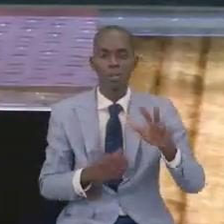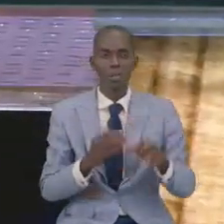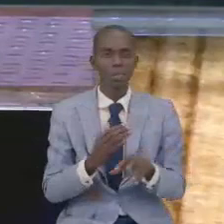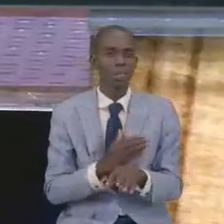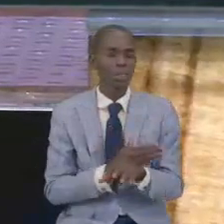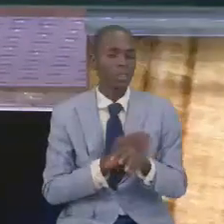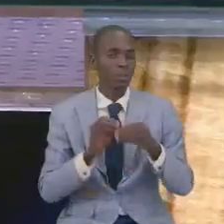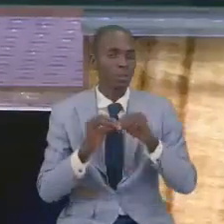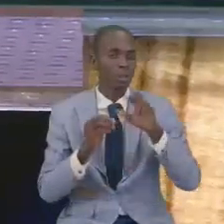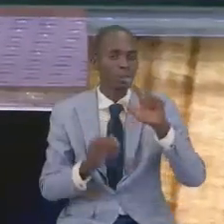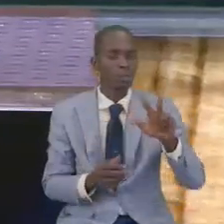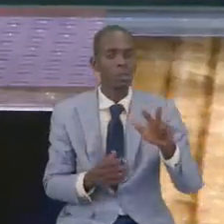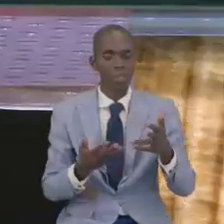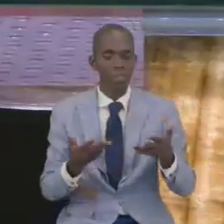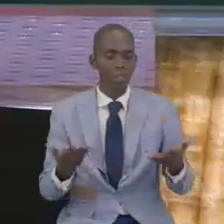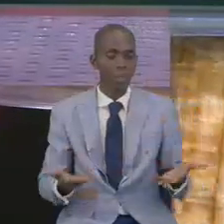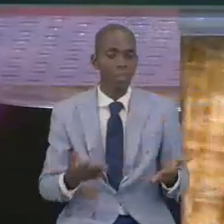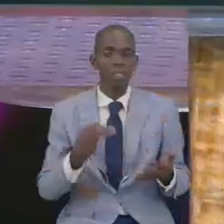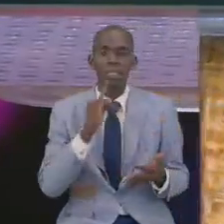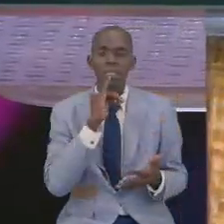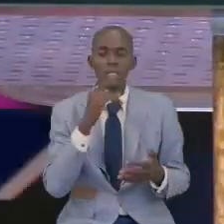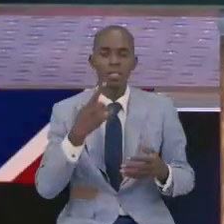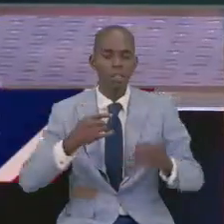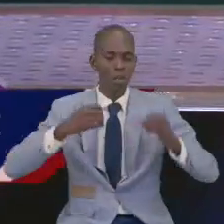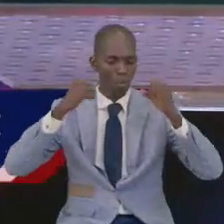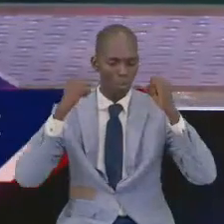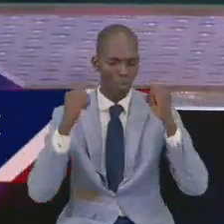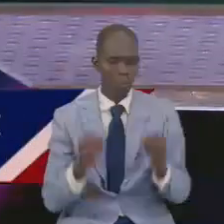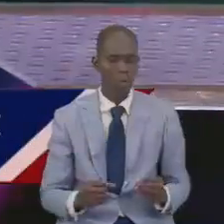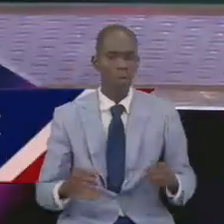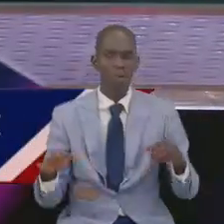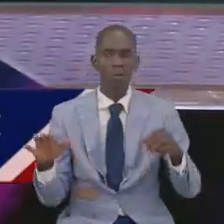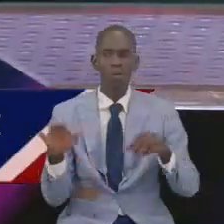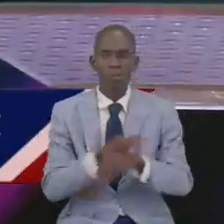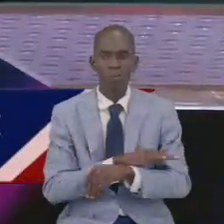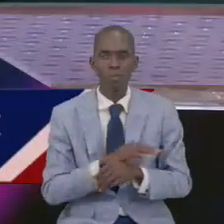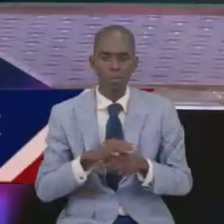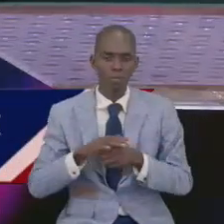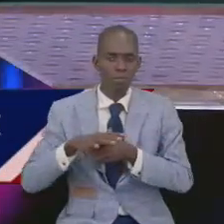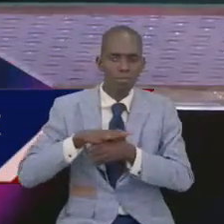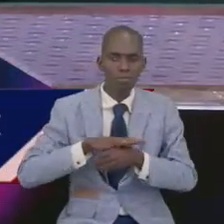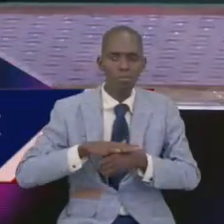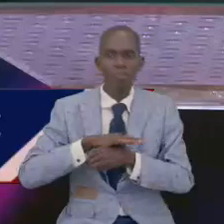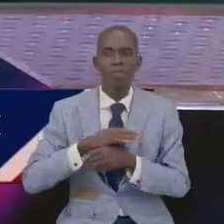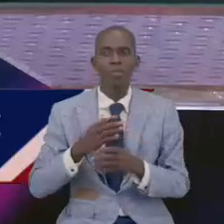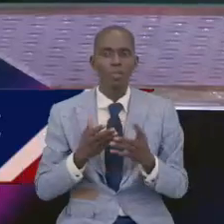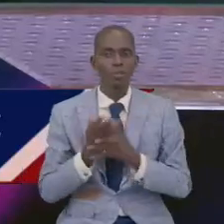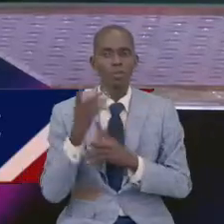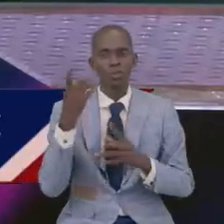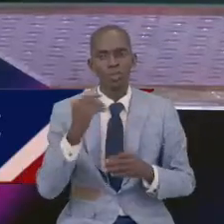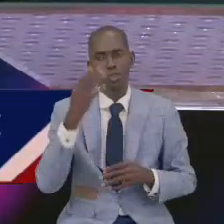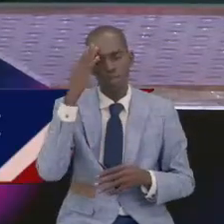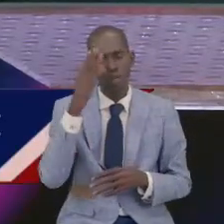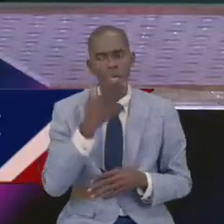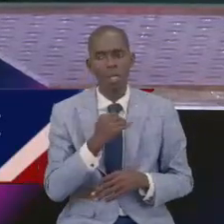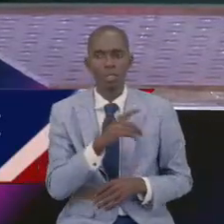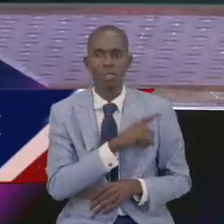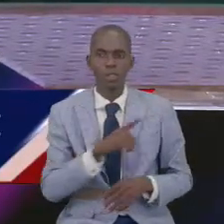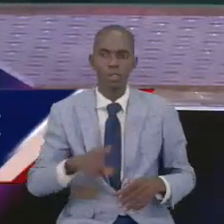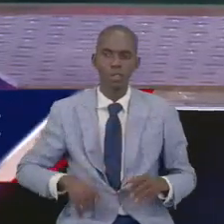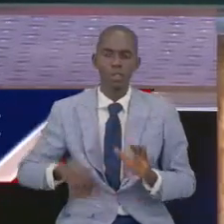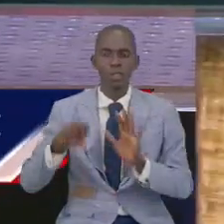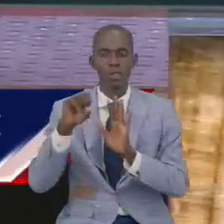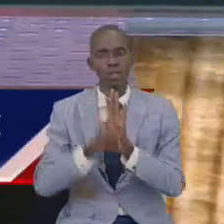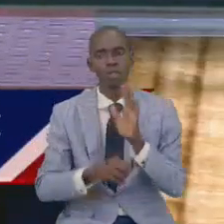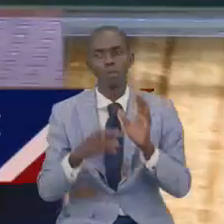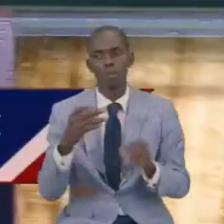three here is the powerful endowment through the knowledge and the lordship of the King. It